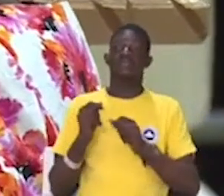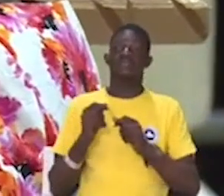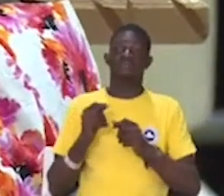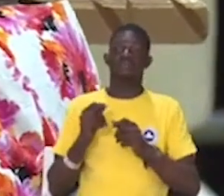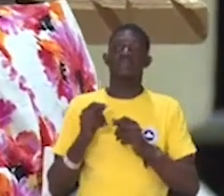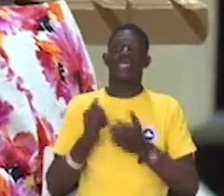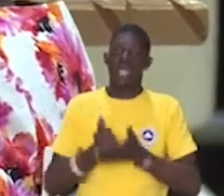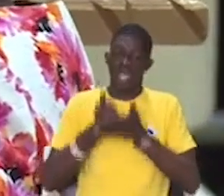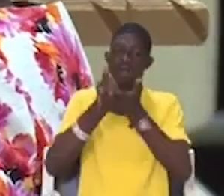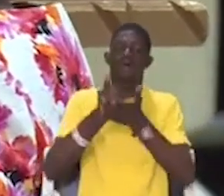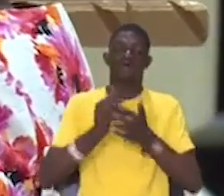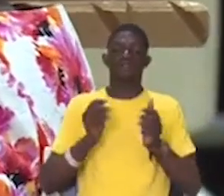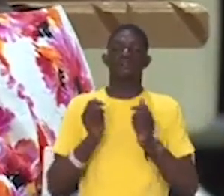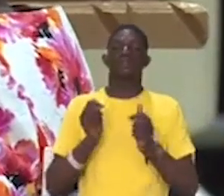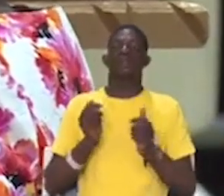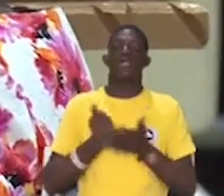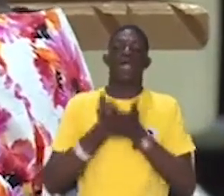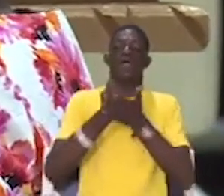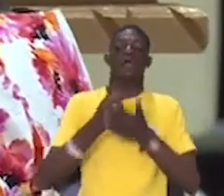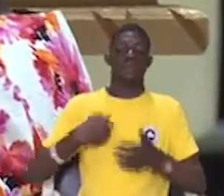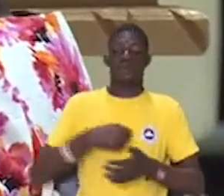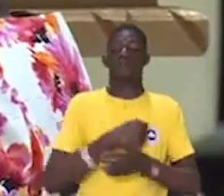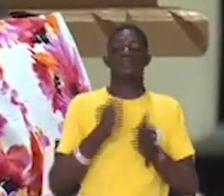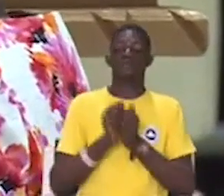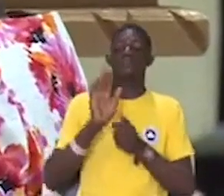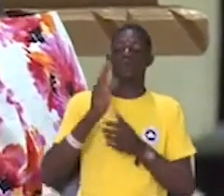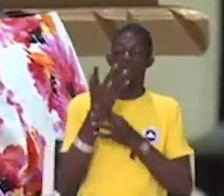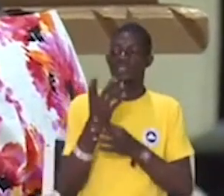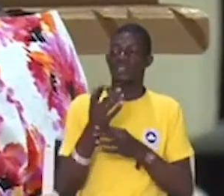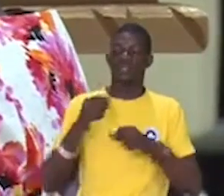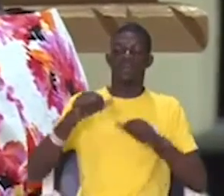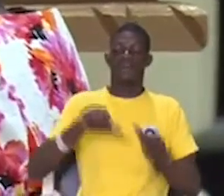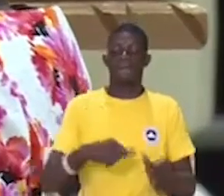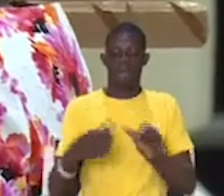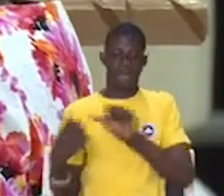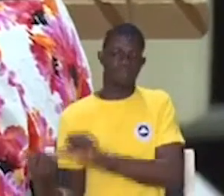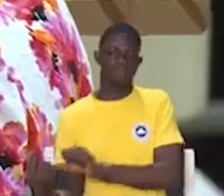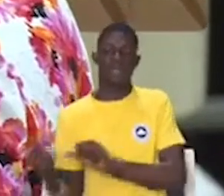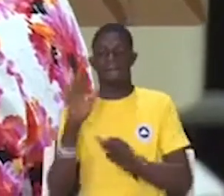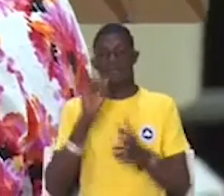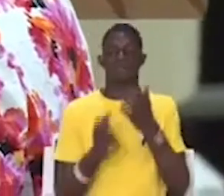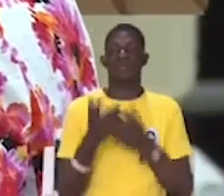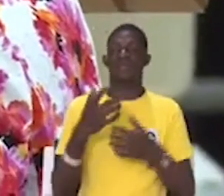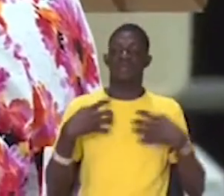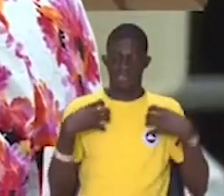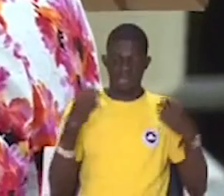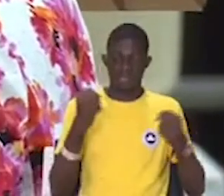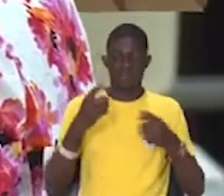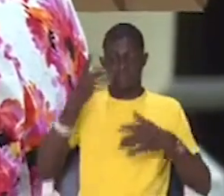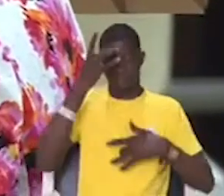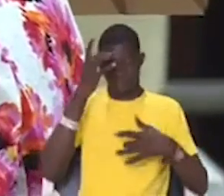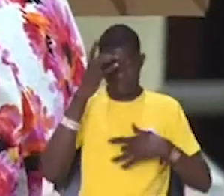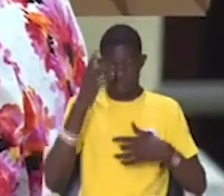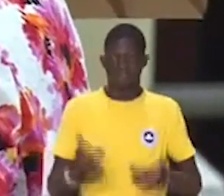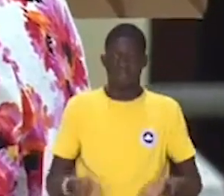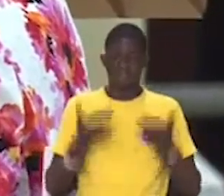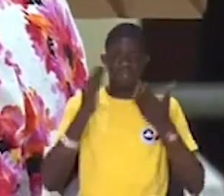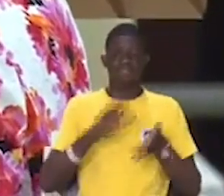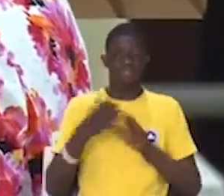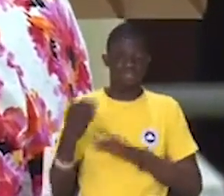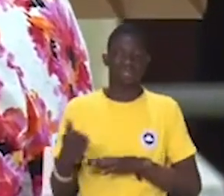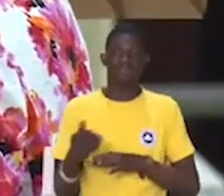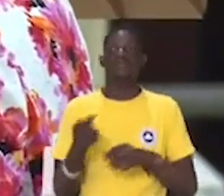hand. Do that which only you can do. Baptize by fire. Heal the sick. Raise the